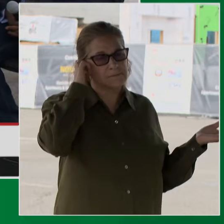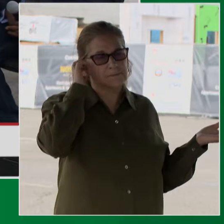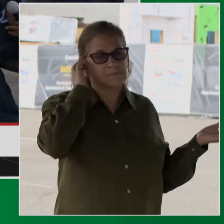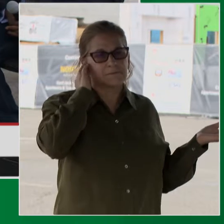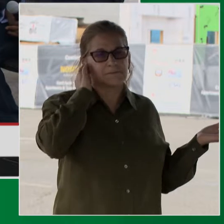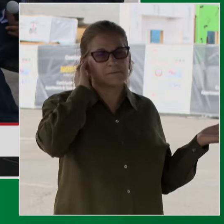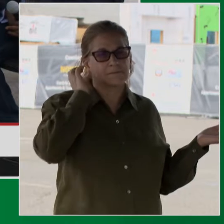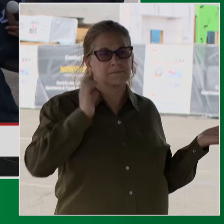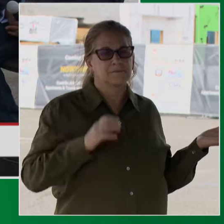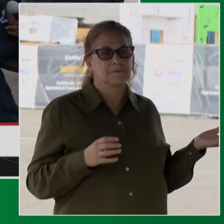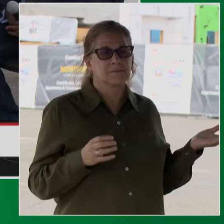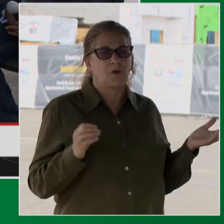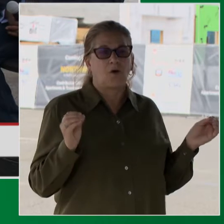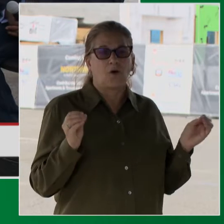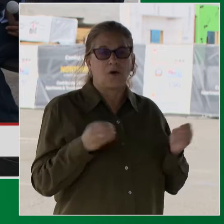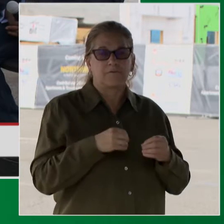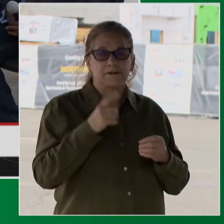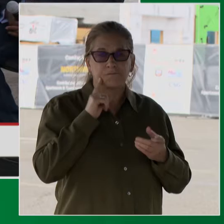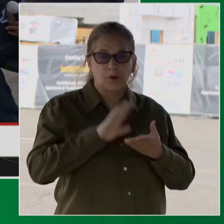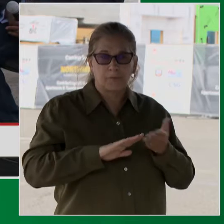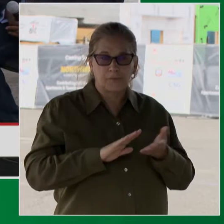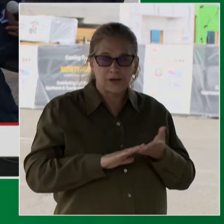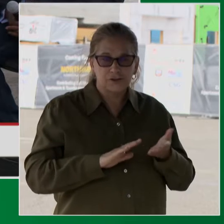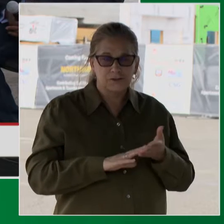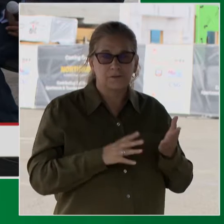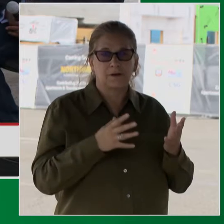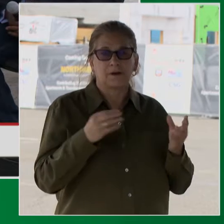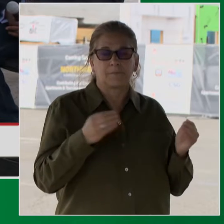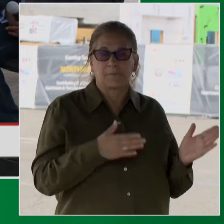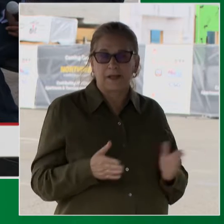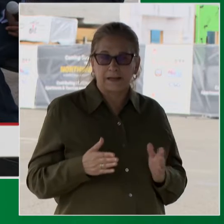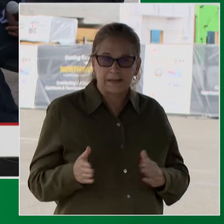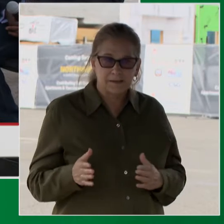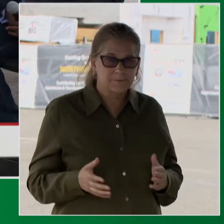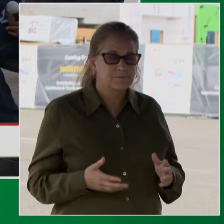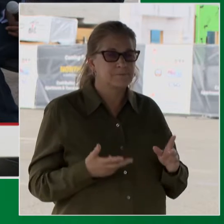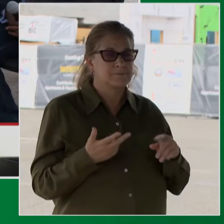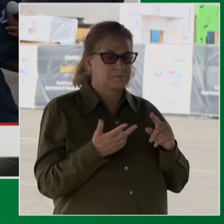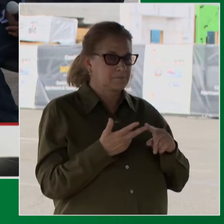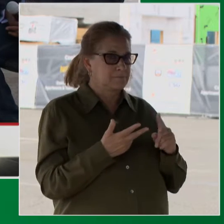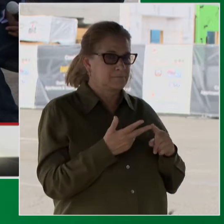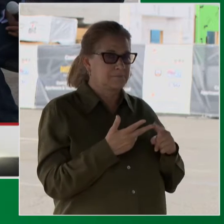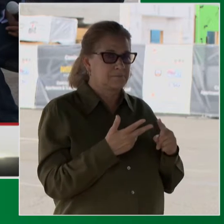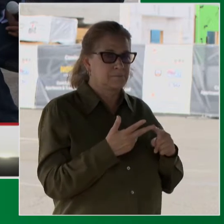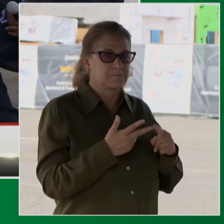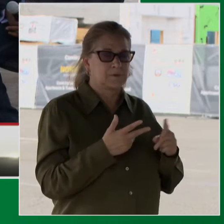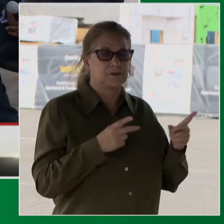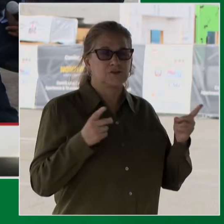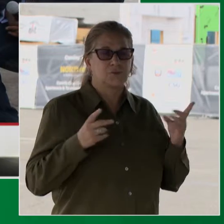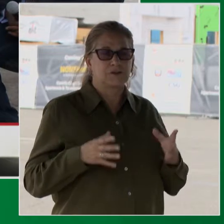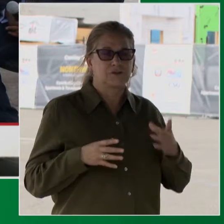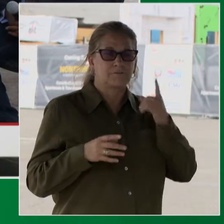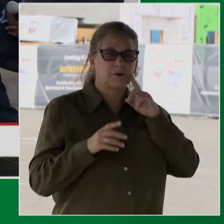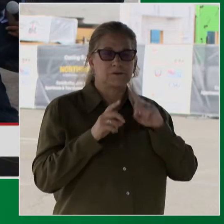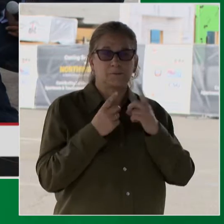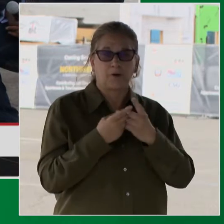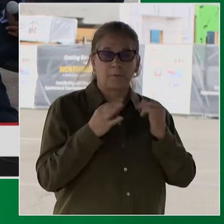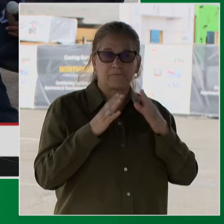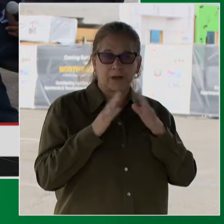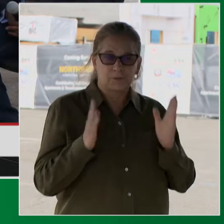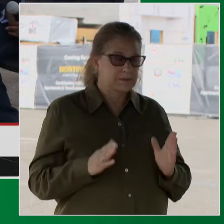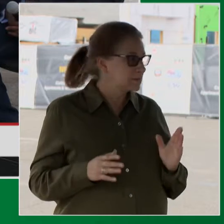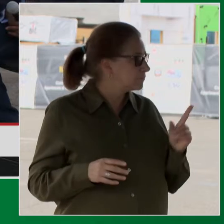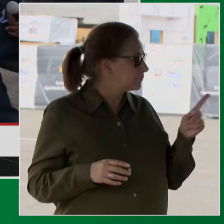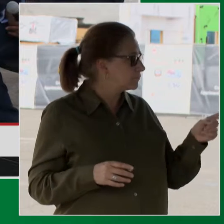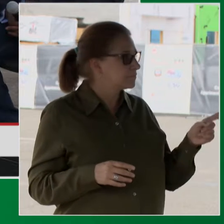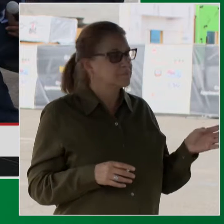she springs up from her chair. She's the Director of the Department of Housing and Community Development, and then Christopher Donald, who is the